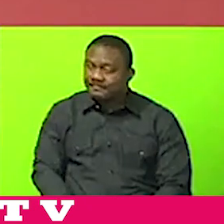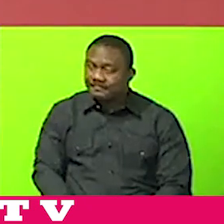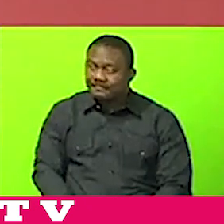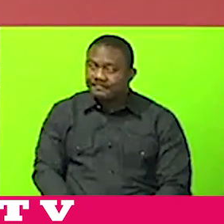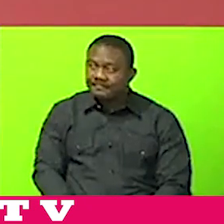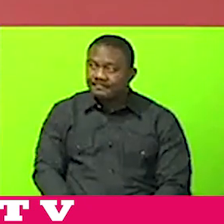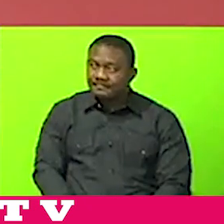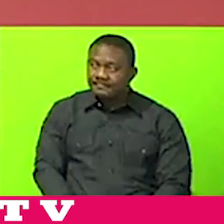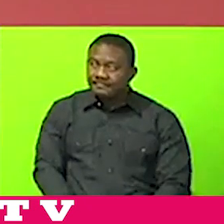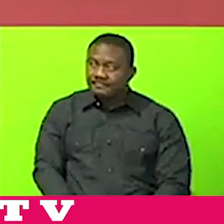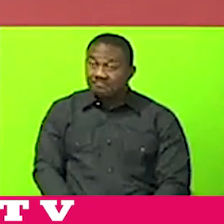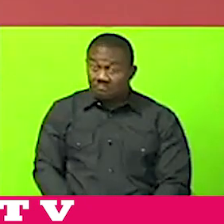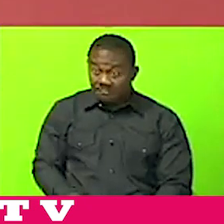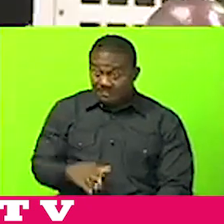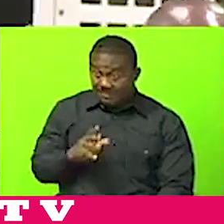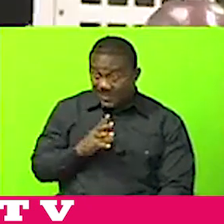You are all right?